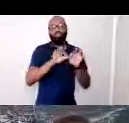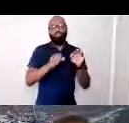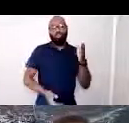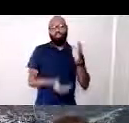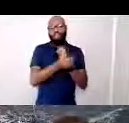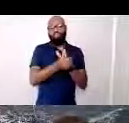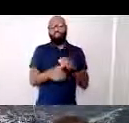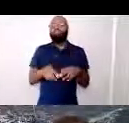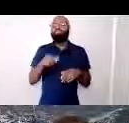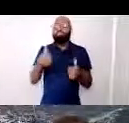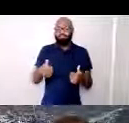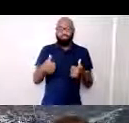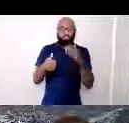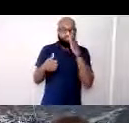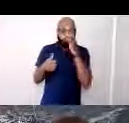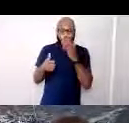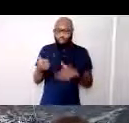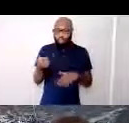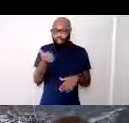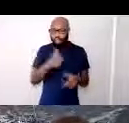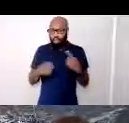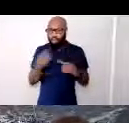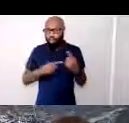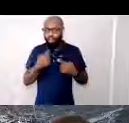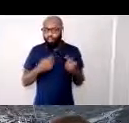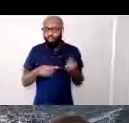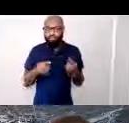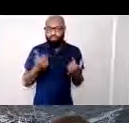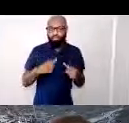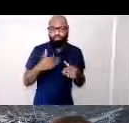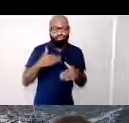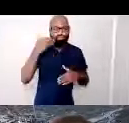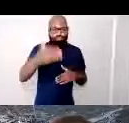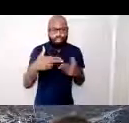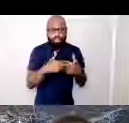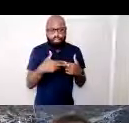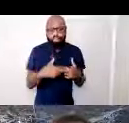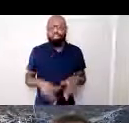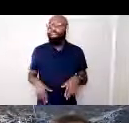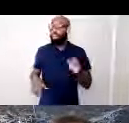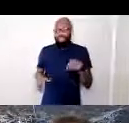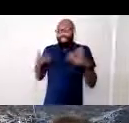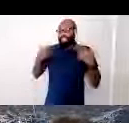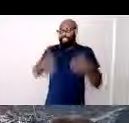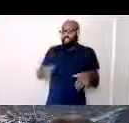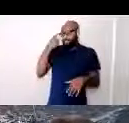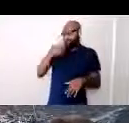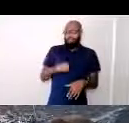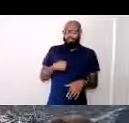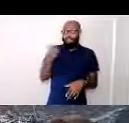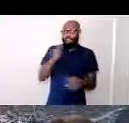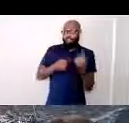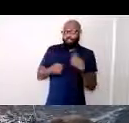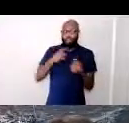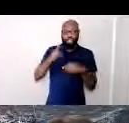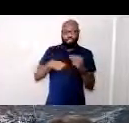Other questions? Let's see I'm going to try to advance the slide. Yeah, no, that's it for my end of things. Any other questions about the three pots of money